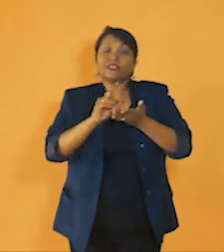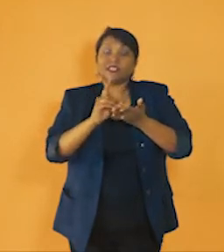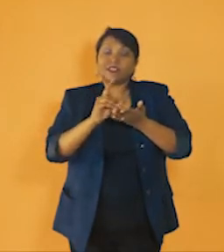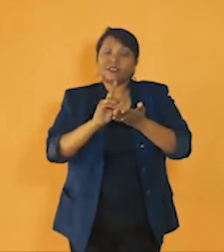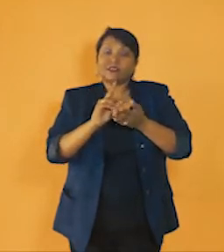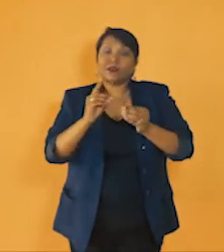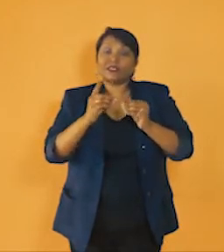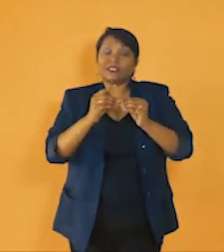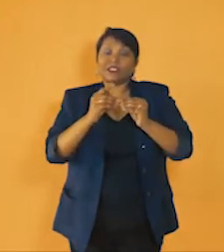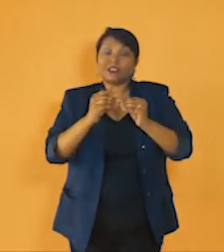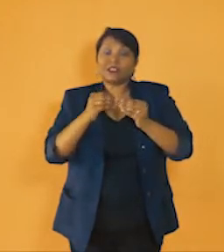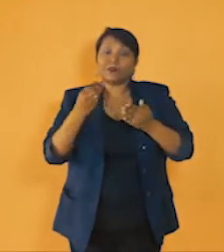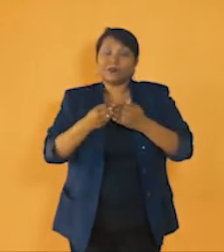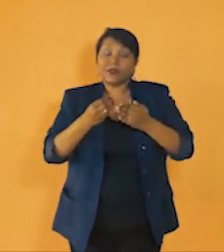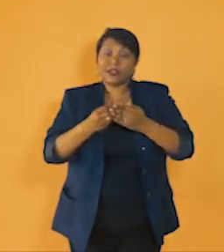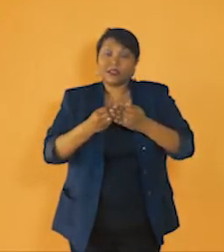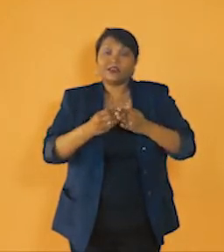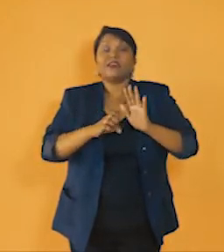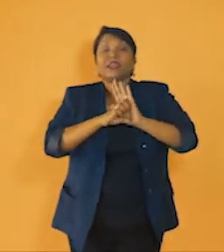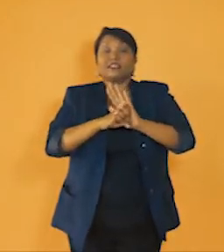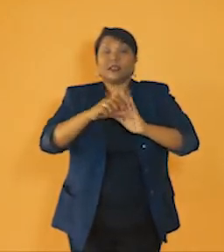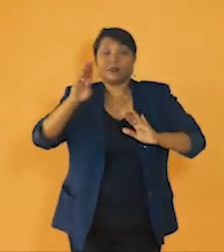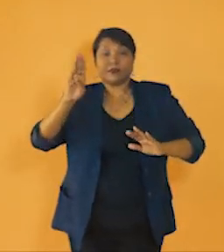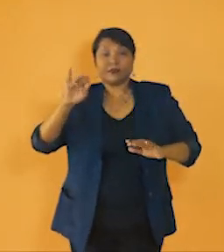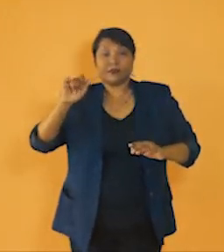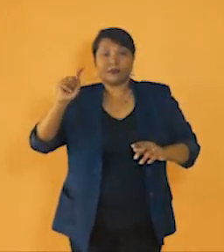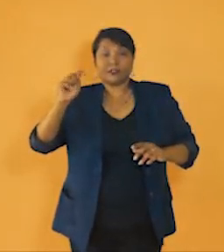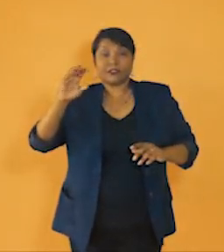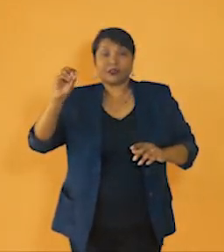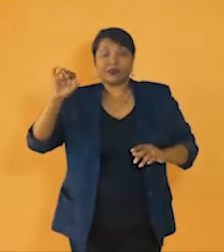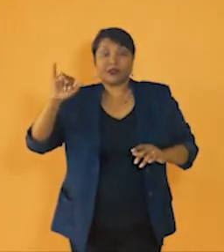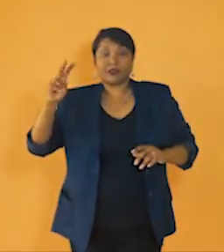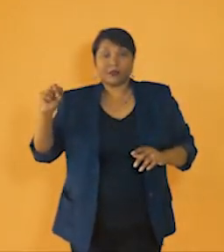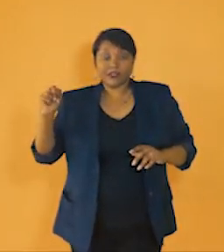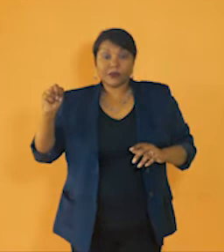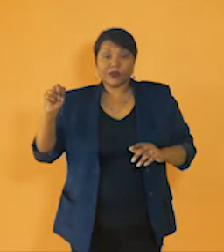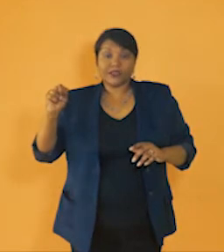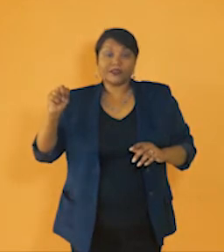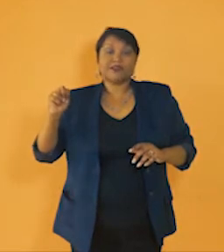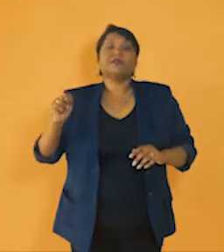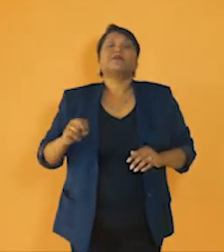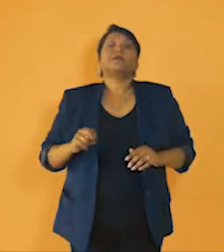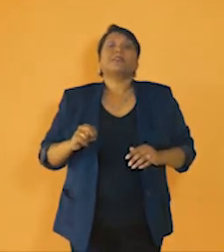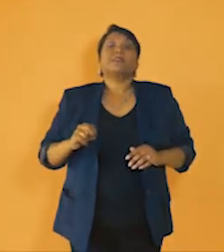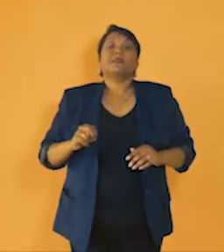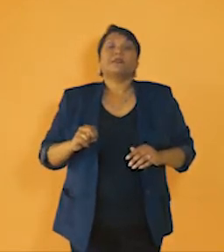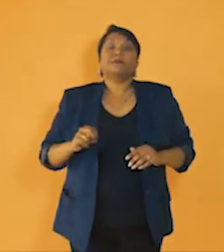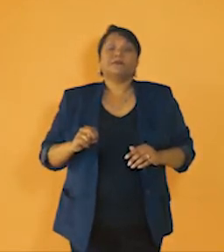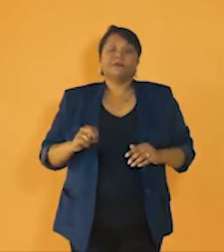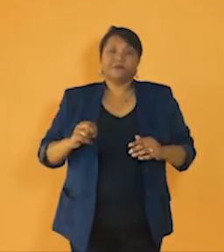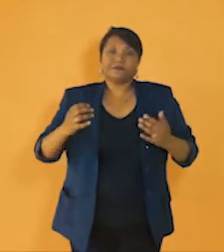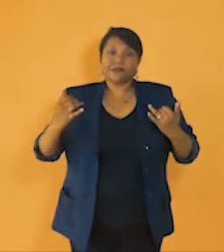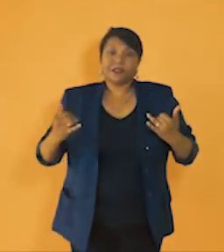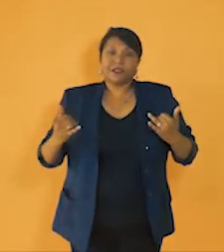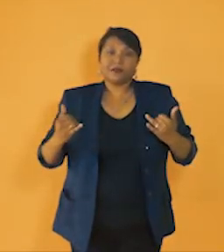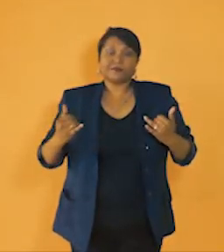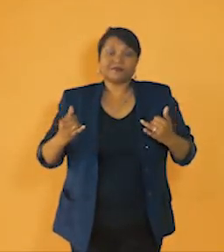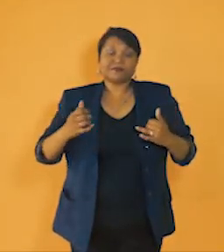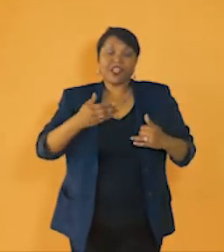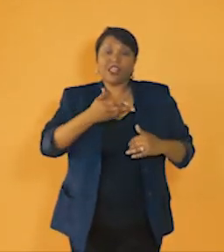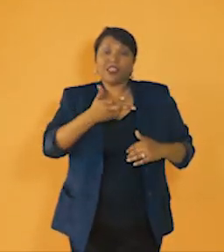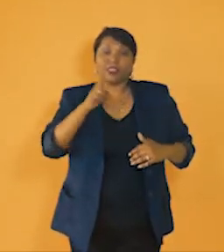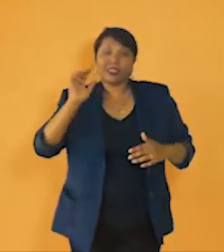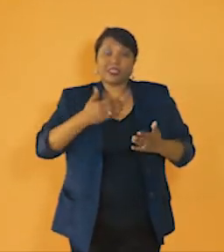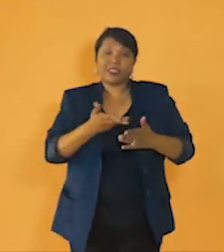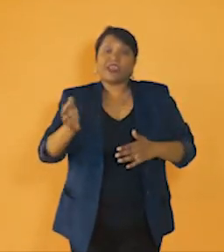Bitcoins approximately 10 years ago. Since then, a lot seems to have happened in the cryptocurrency space. There are three